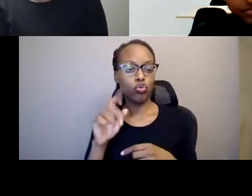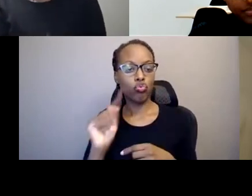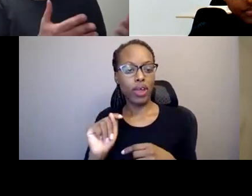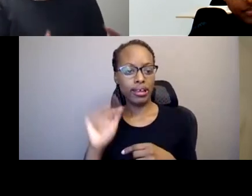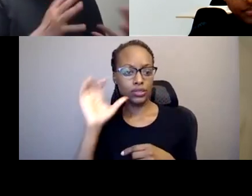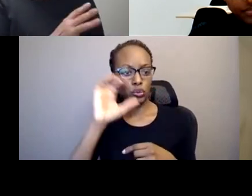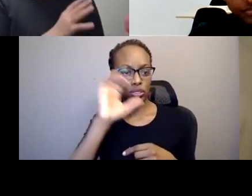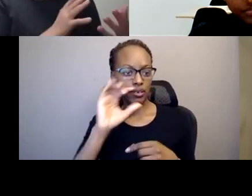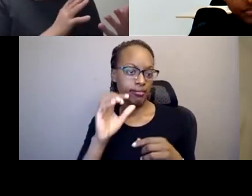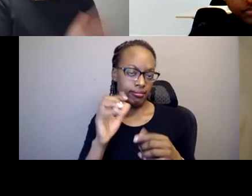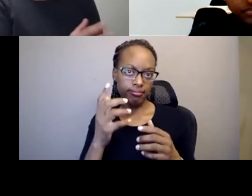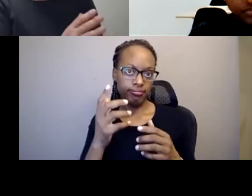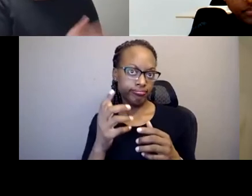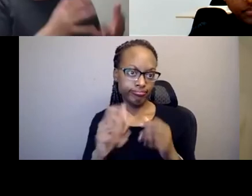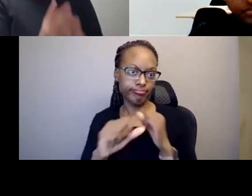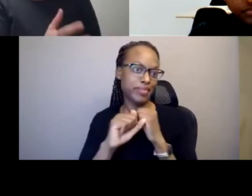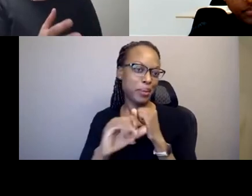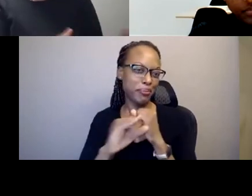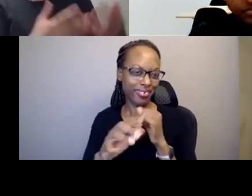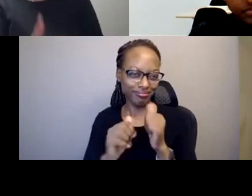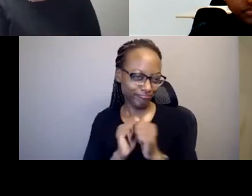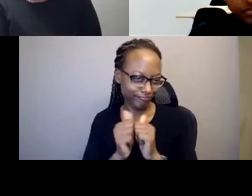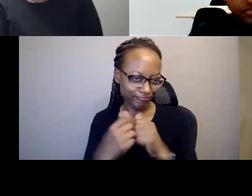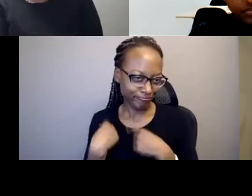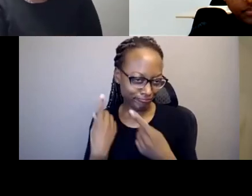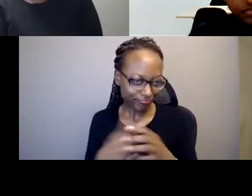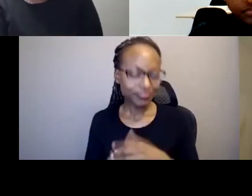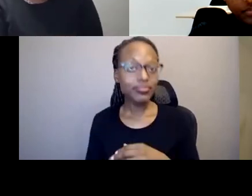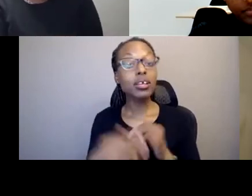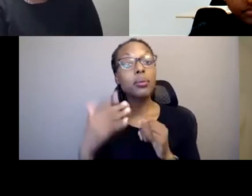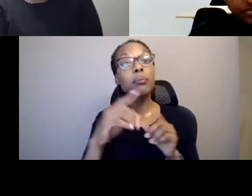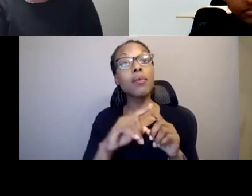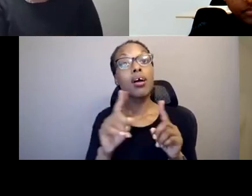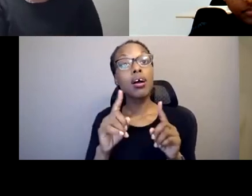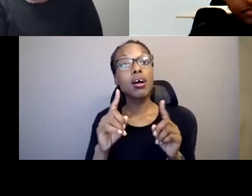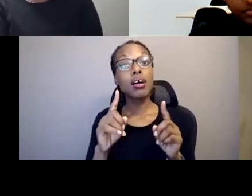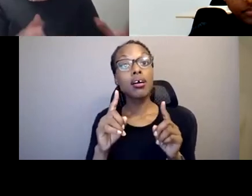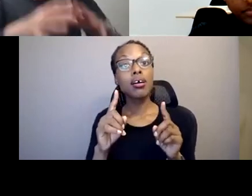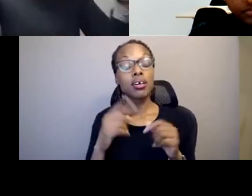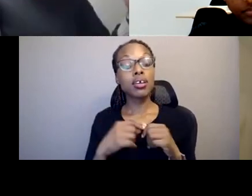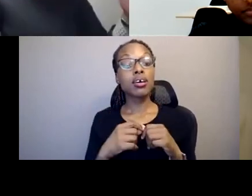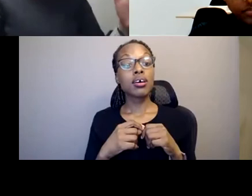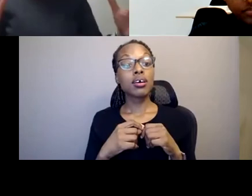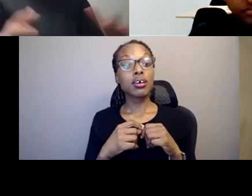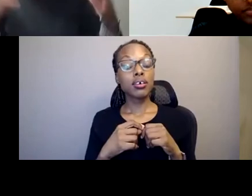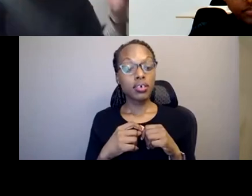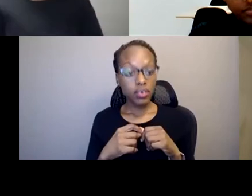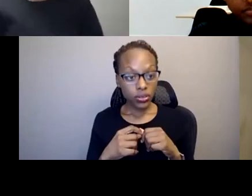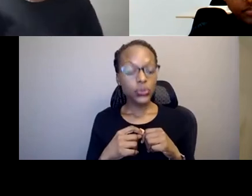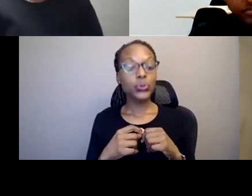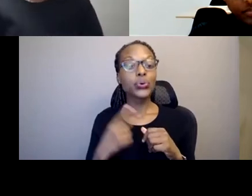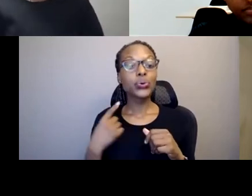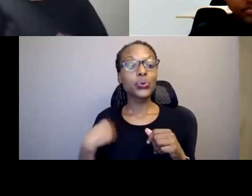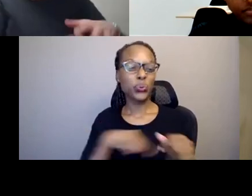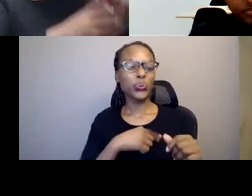us, unlike most other or many other Arab American organizations, we have a sort of infrastructure